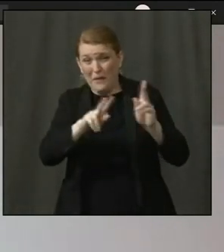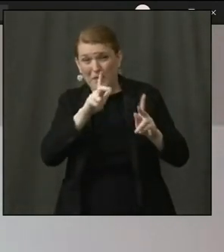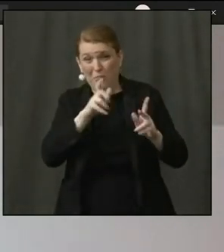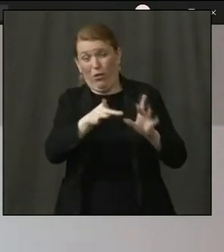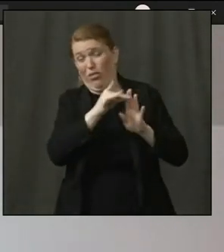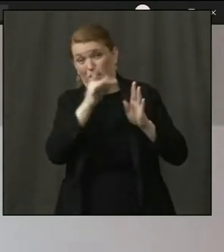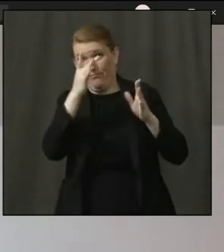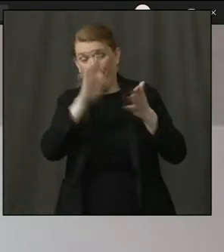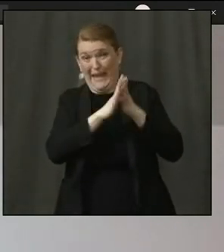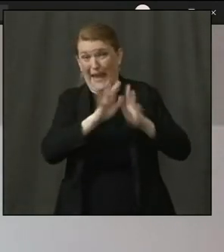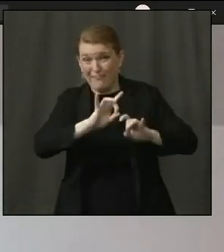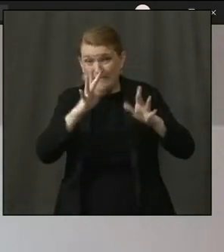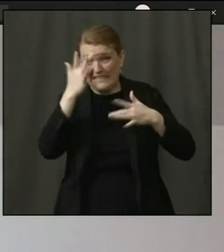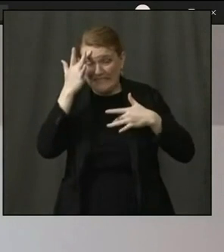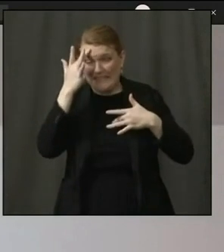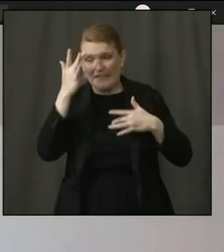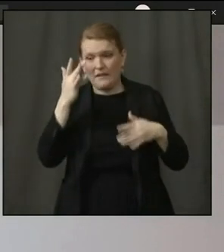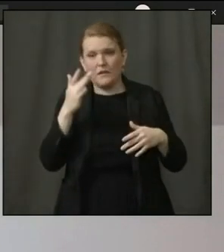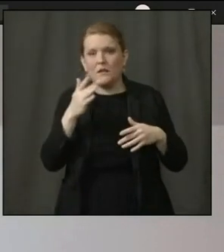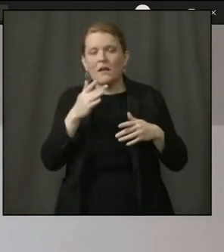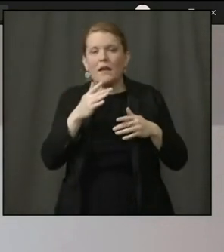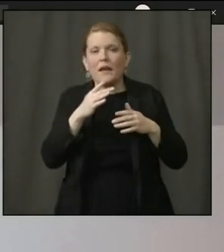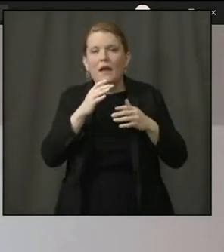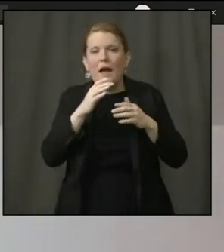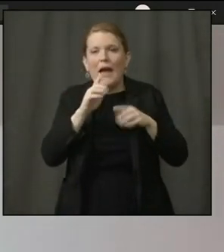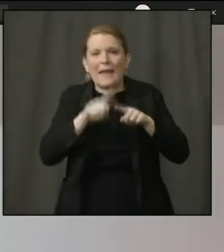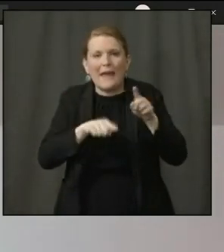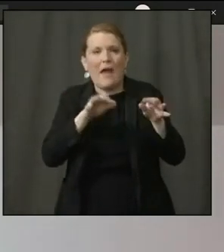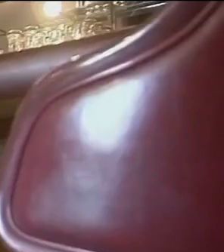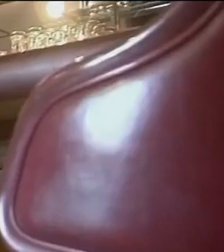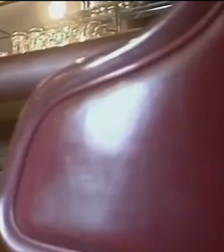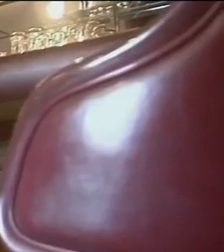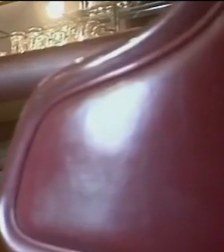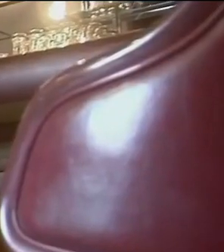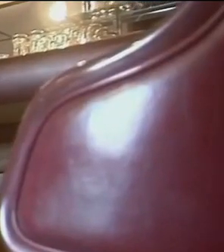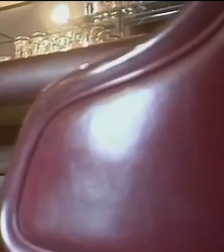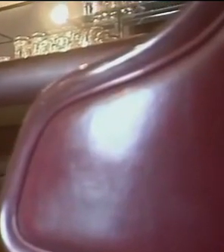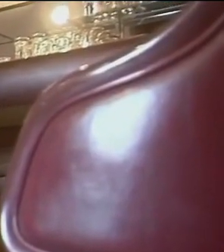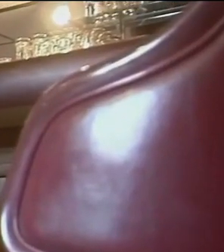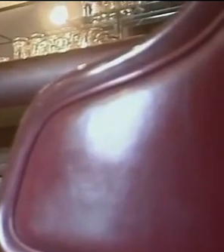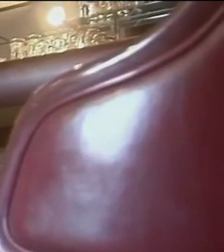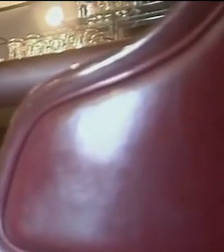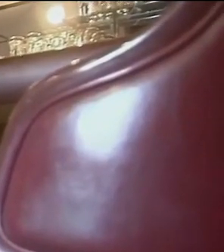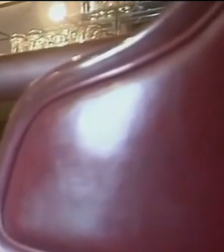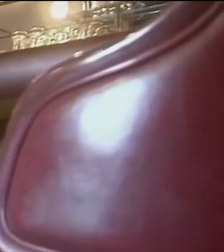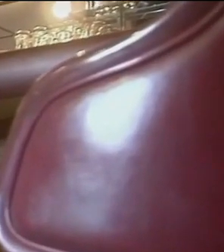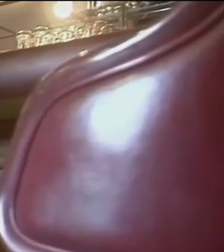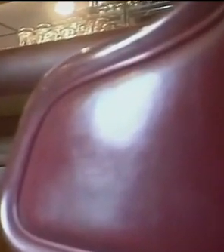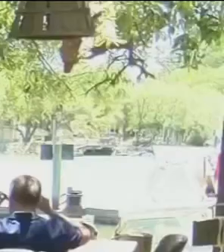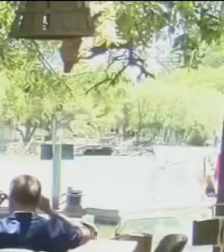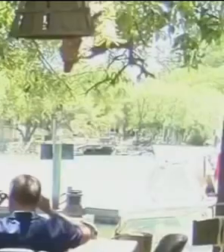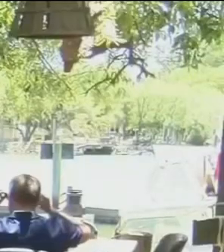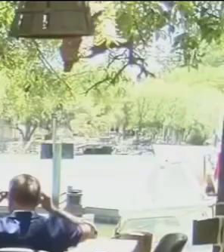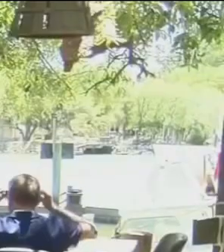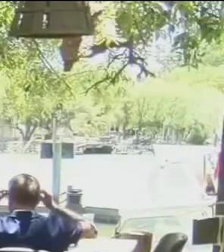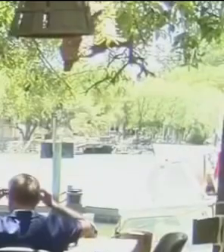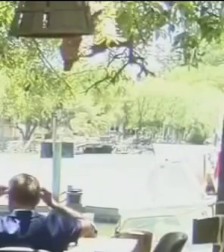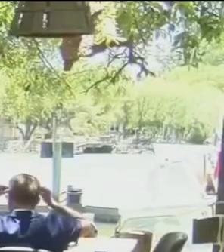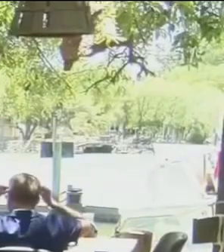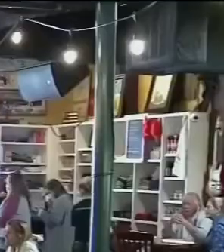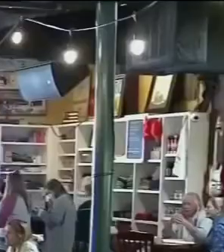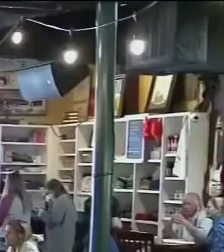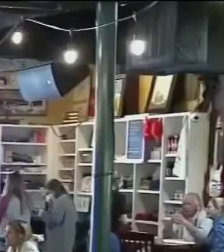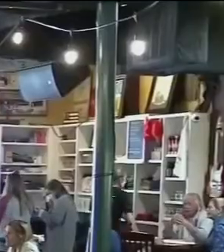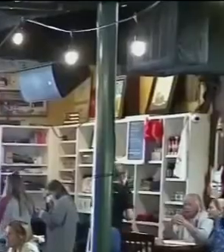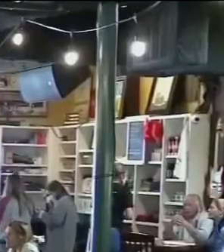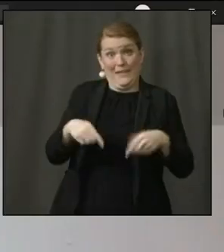going to take about 10 to 20 or 30 patients to overwhelm any hospital. Anwar is also closely watching states that have already